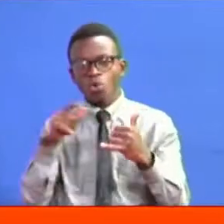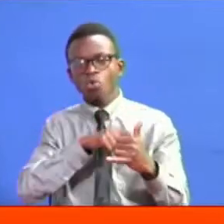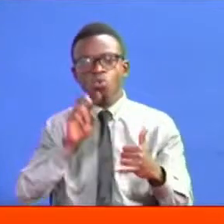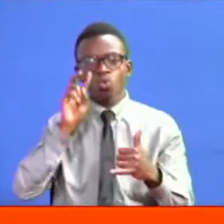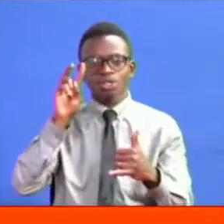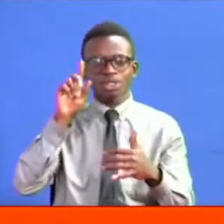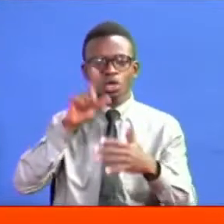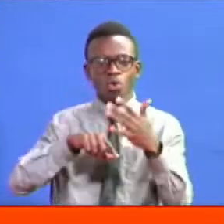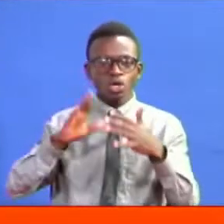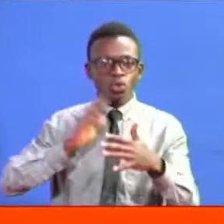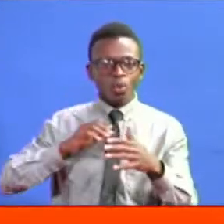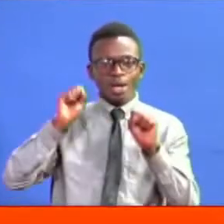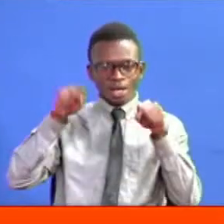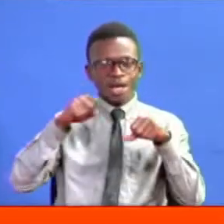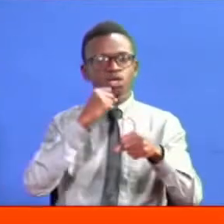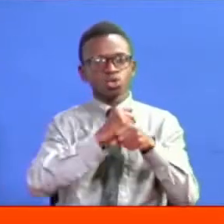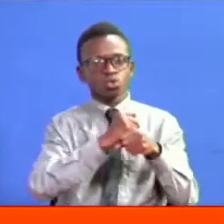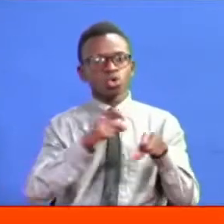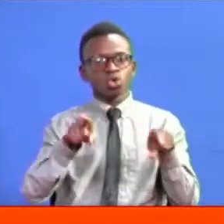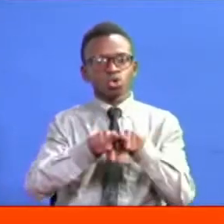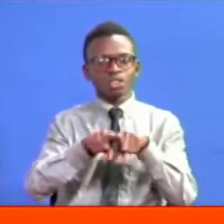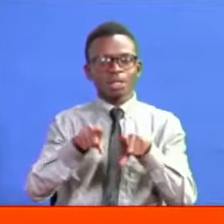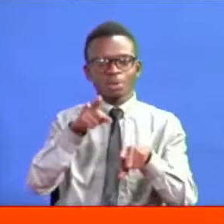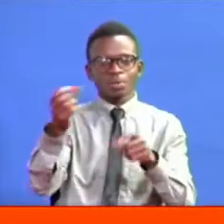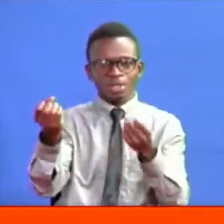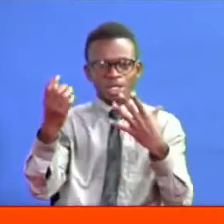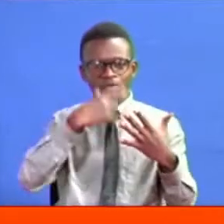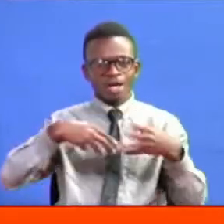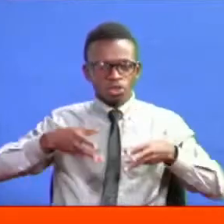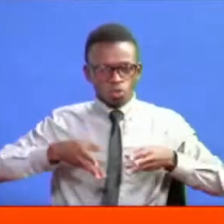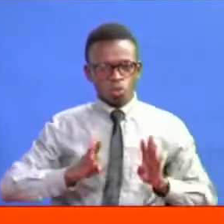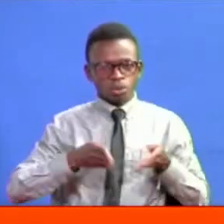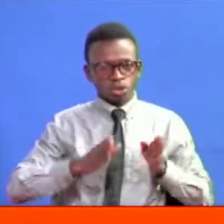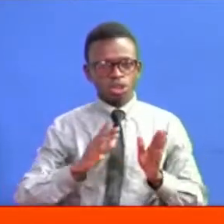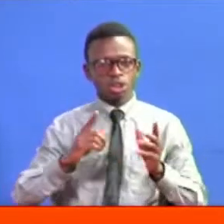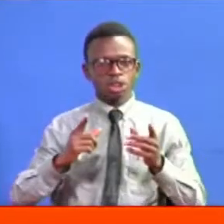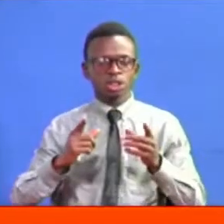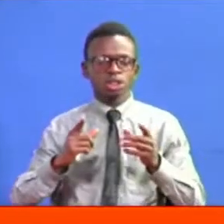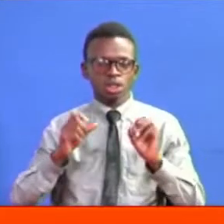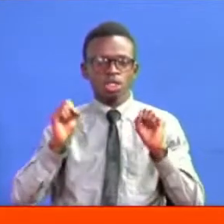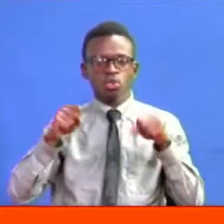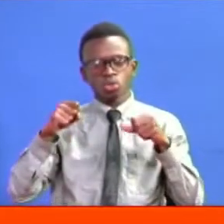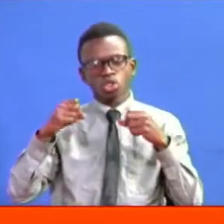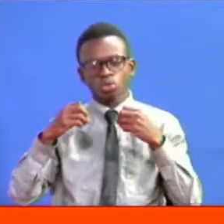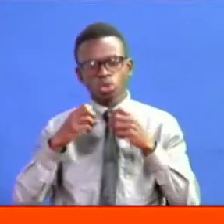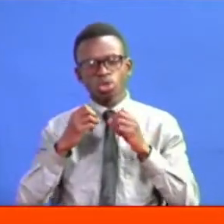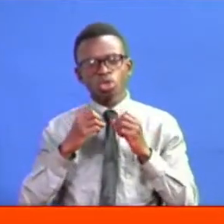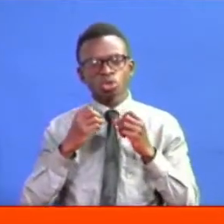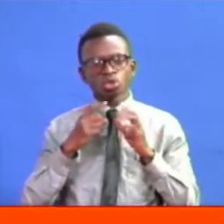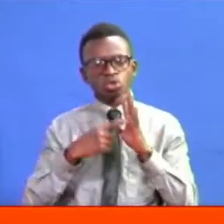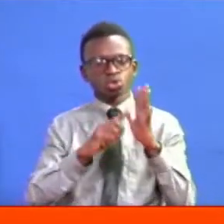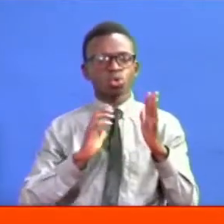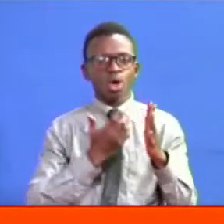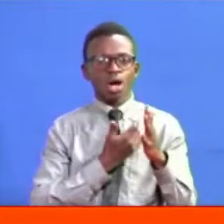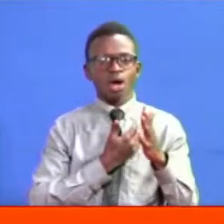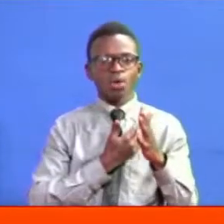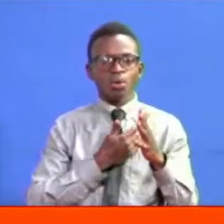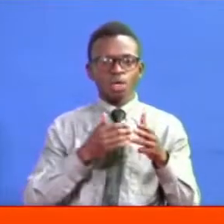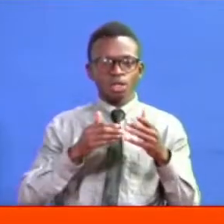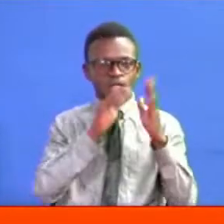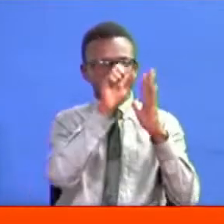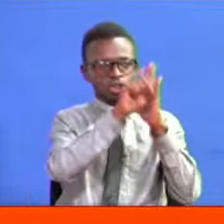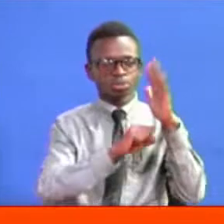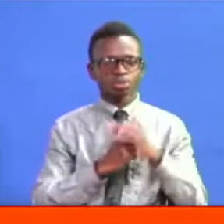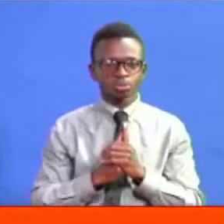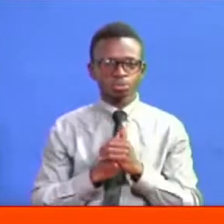do and they're opening up to give us space to express ourselves and also to assist in leadership, it's great. My take, it is